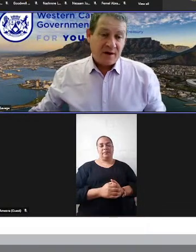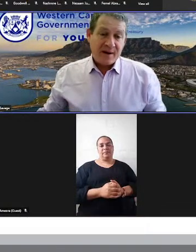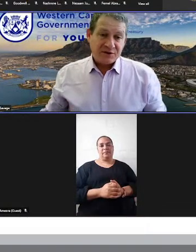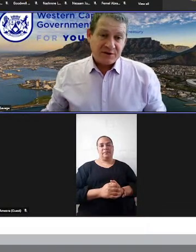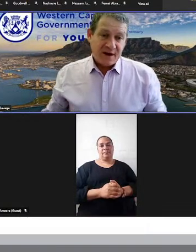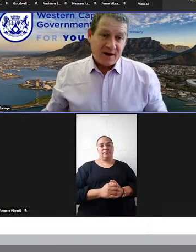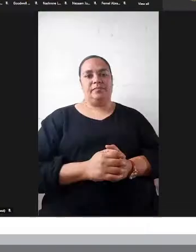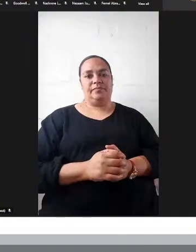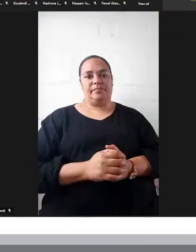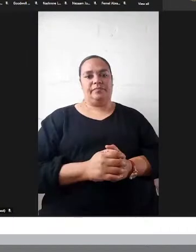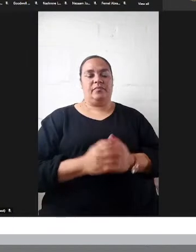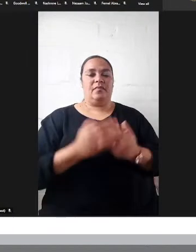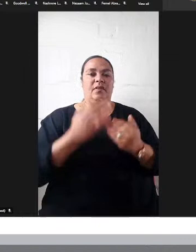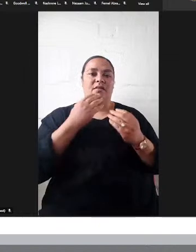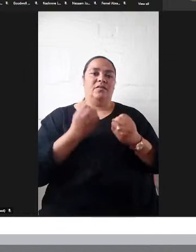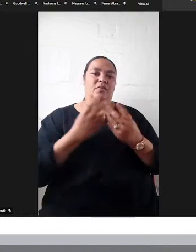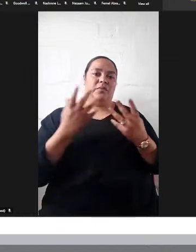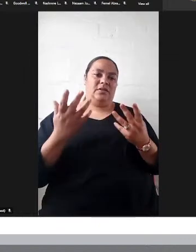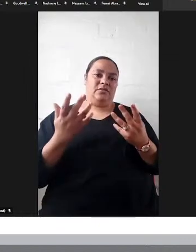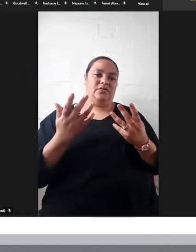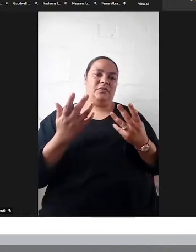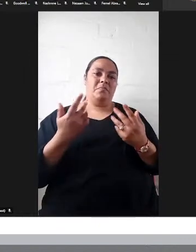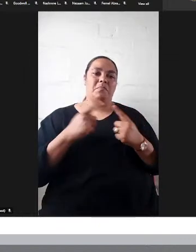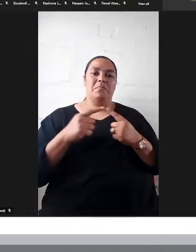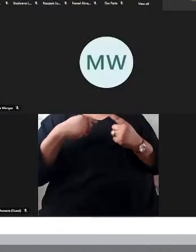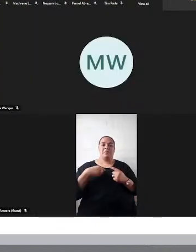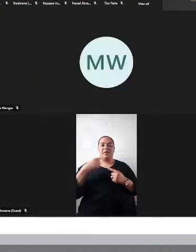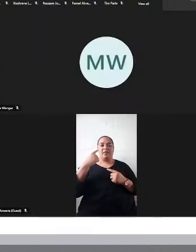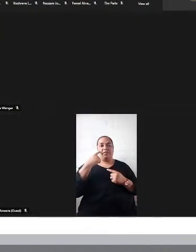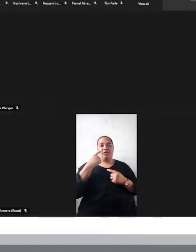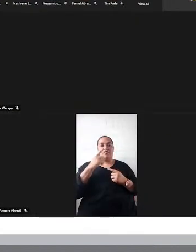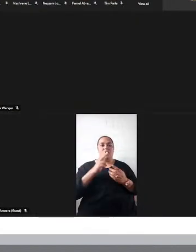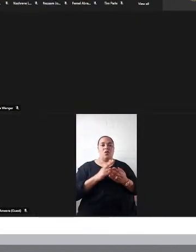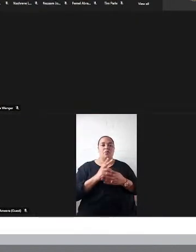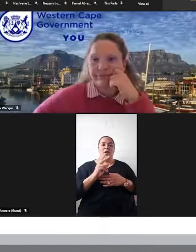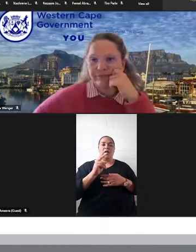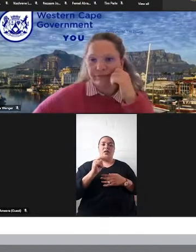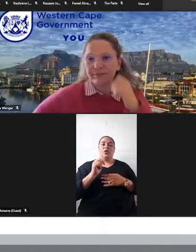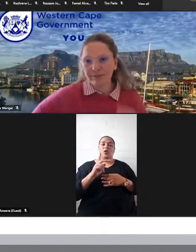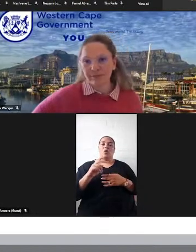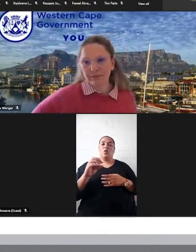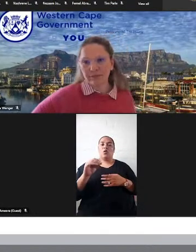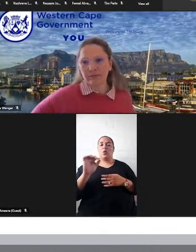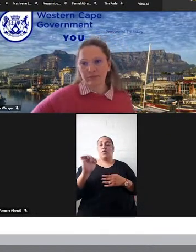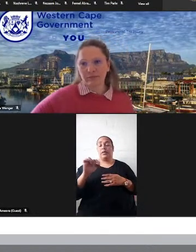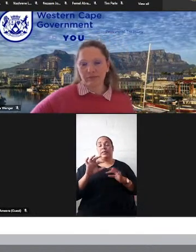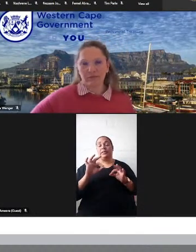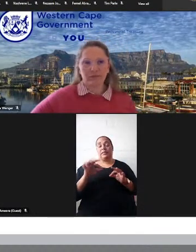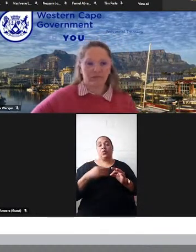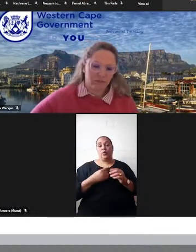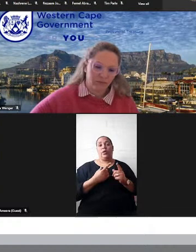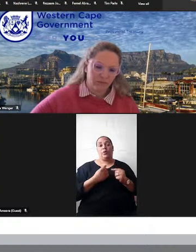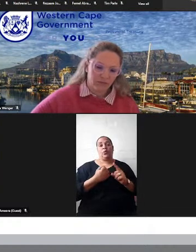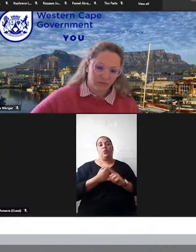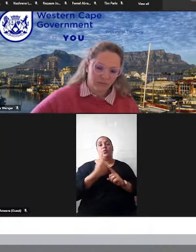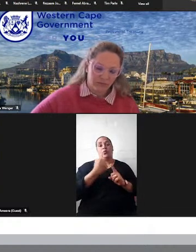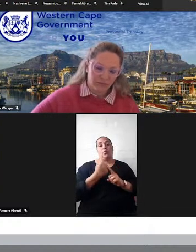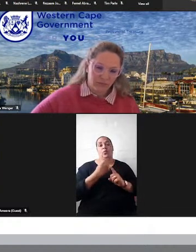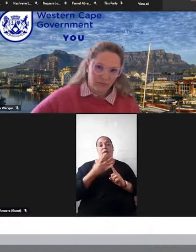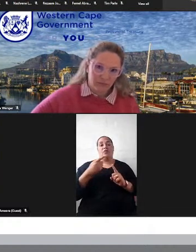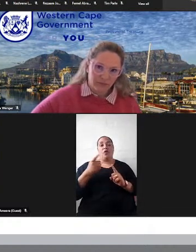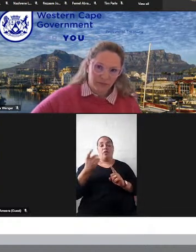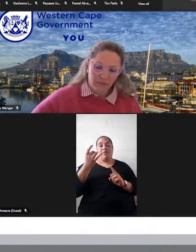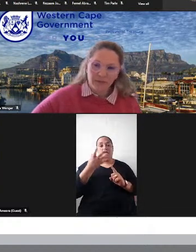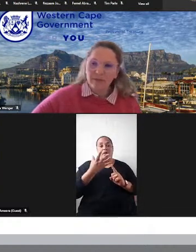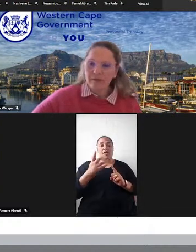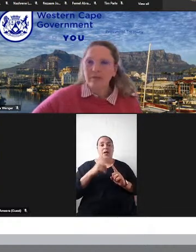Thank you very much. I think for Honourable Nkondla, we absolutely take the steer on the indicators. We'll look at